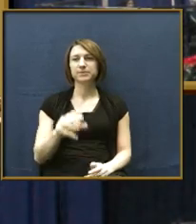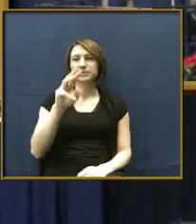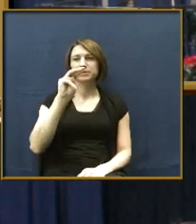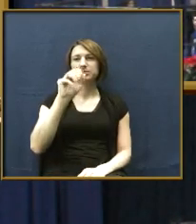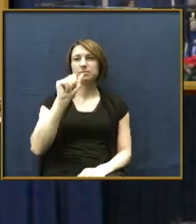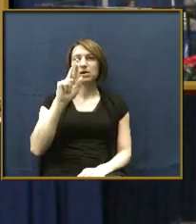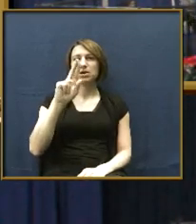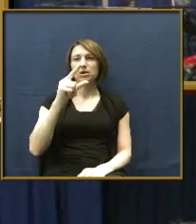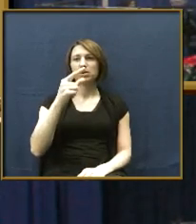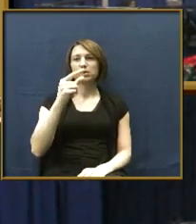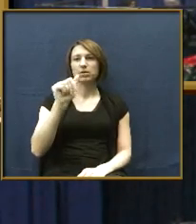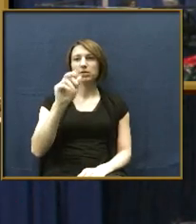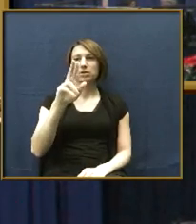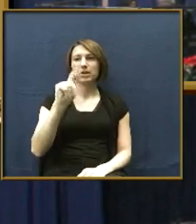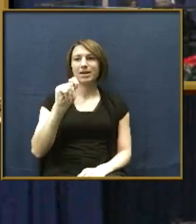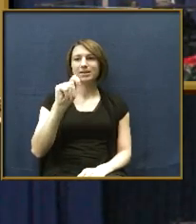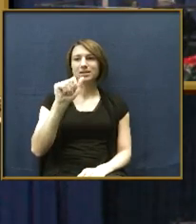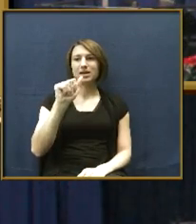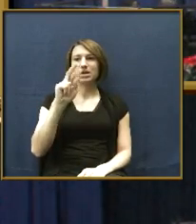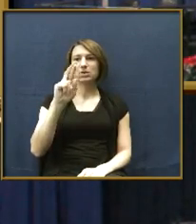Margaret Arroyo.